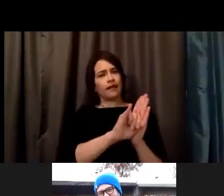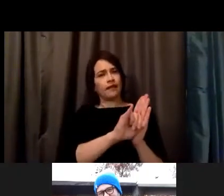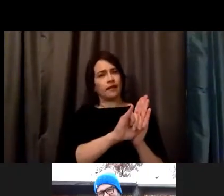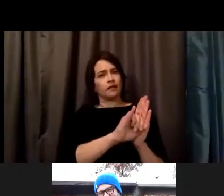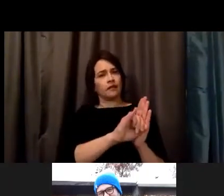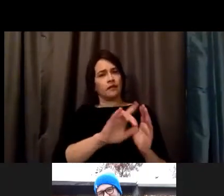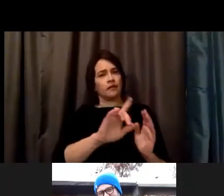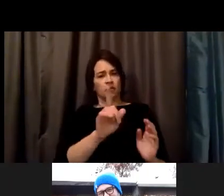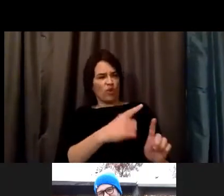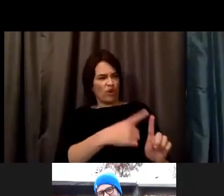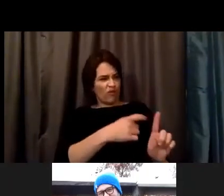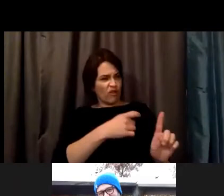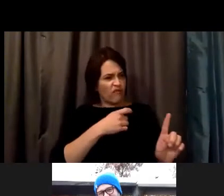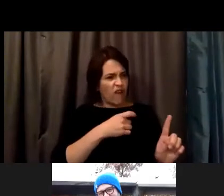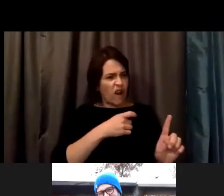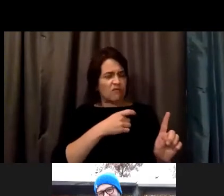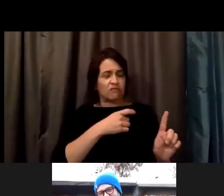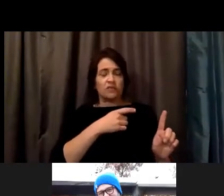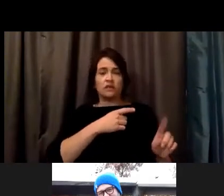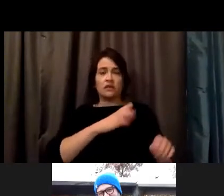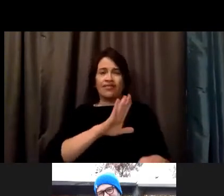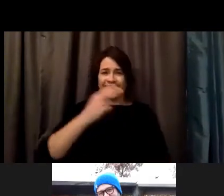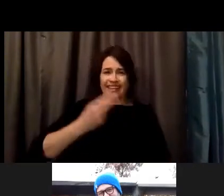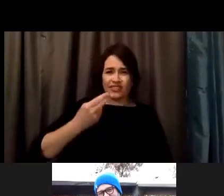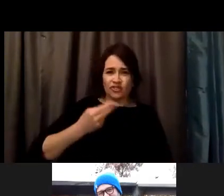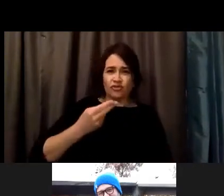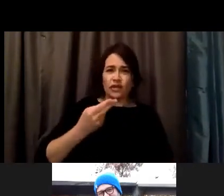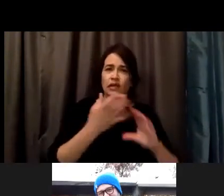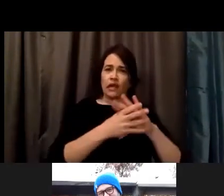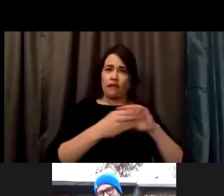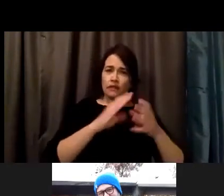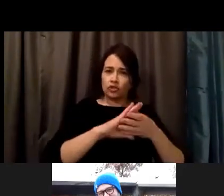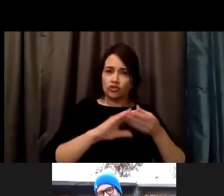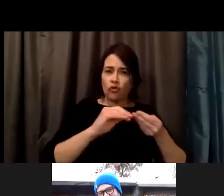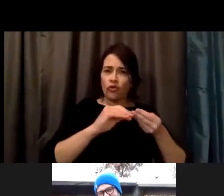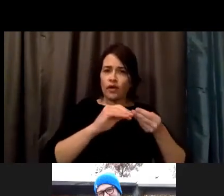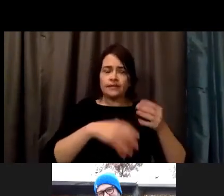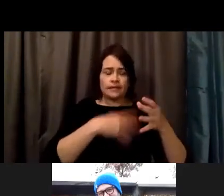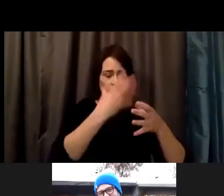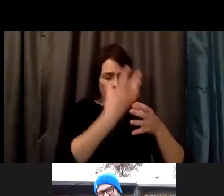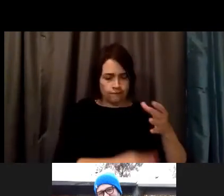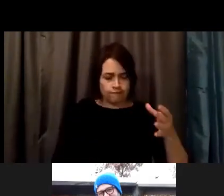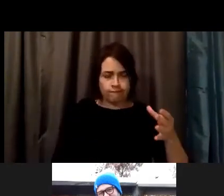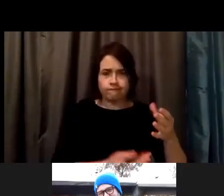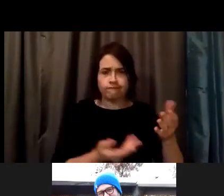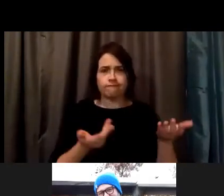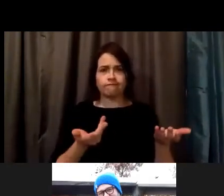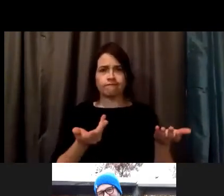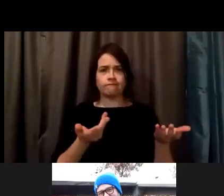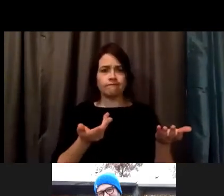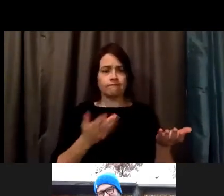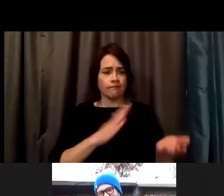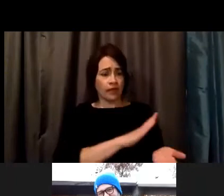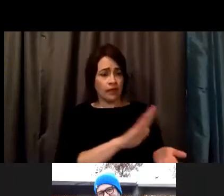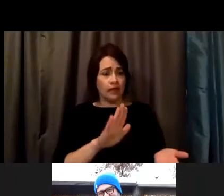on their history and the stories. Their parents who had lost 10–15 years of their